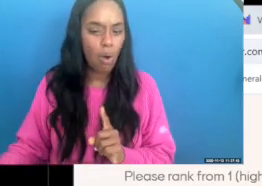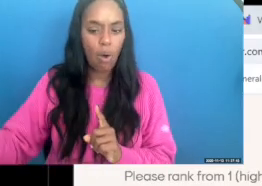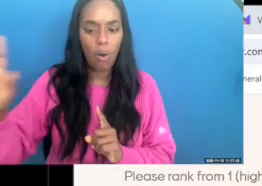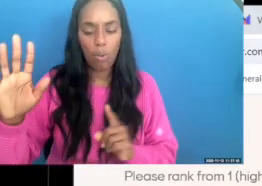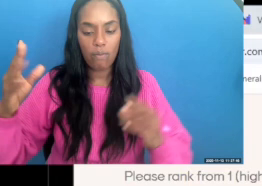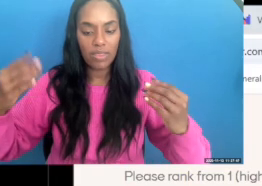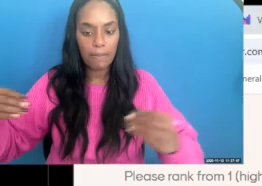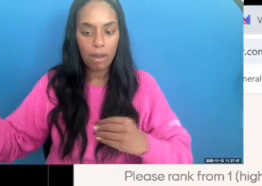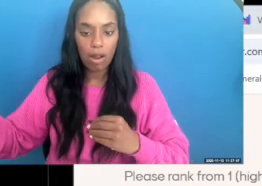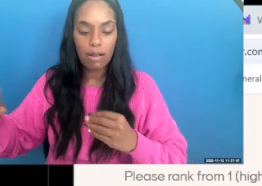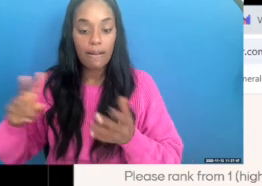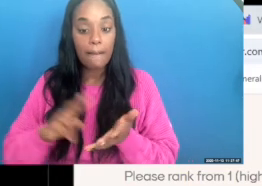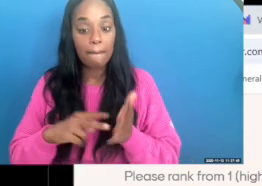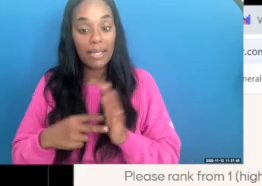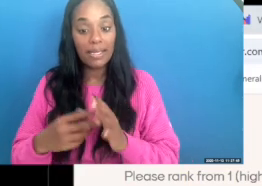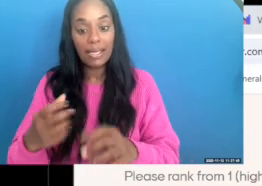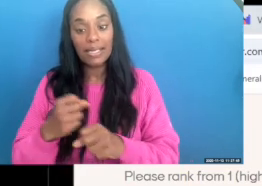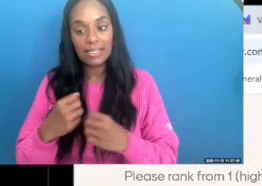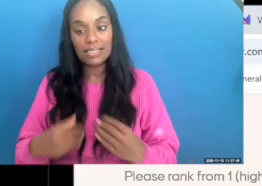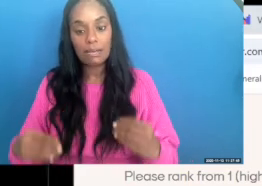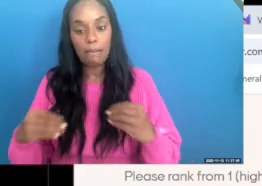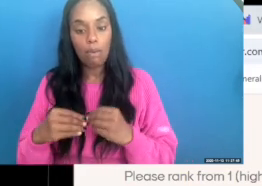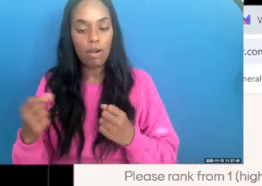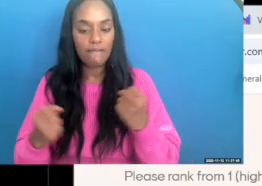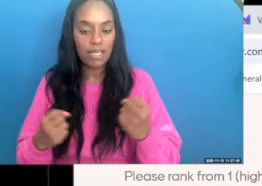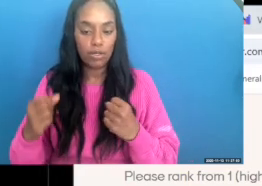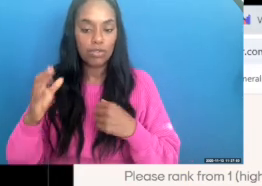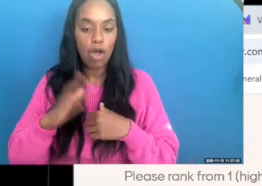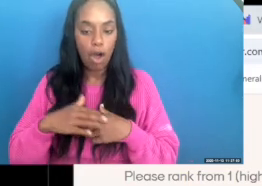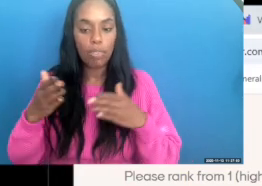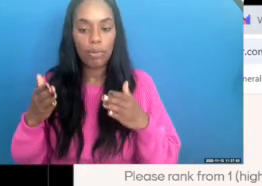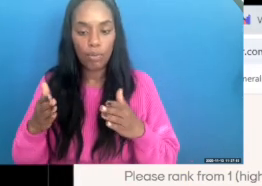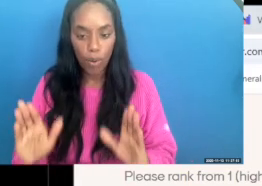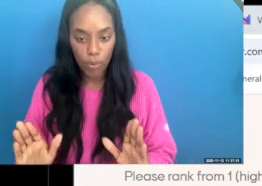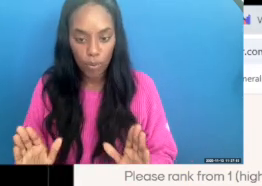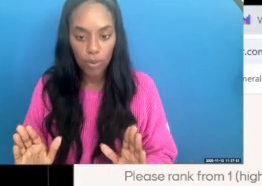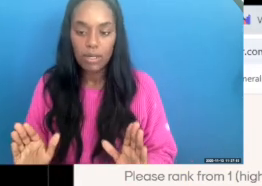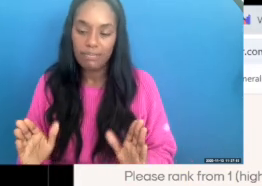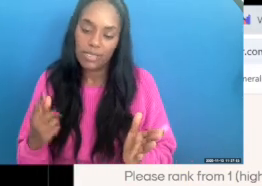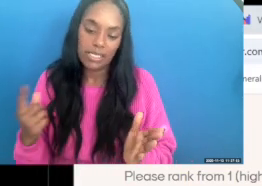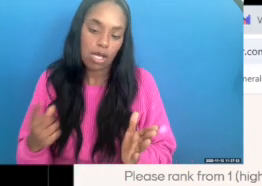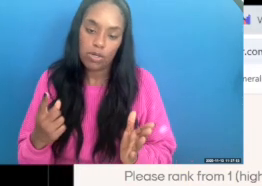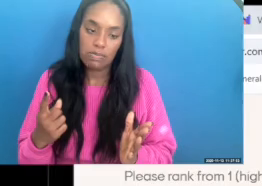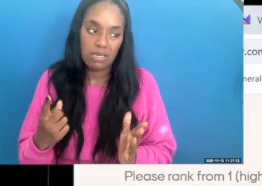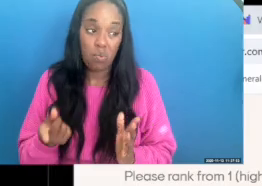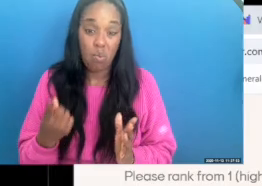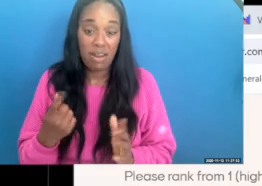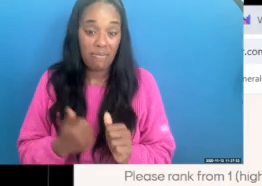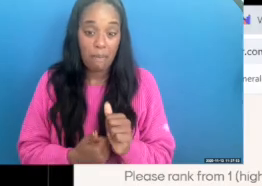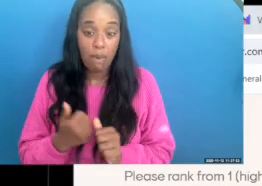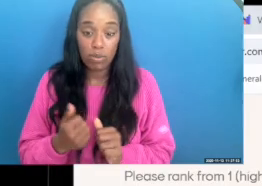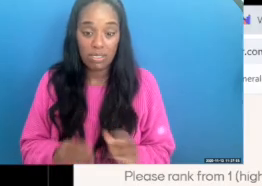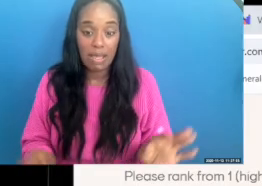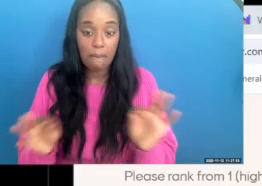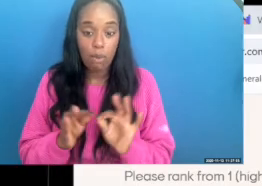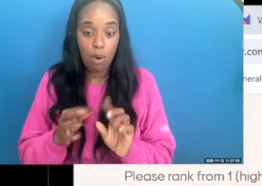we thought there's been probably the most impact across the market, and the fact that it does get more